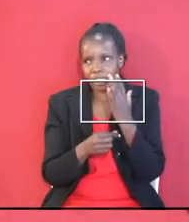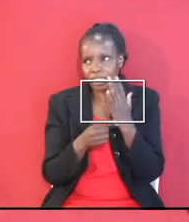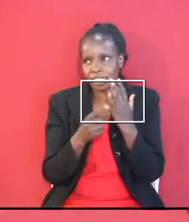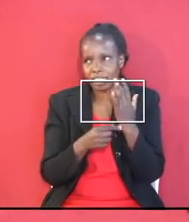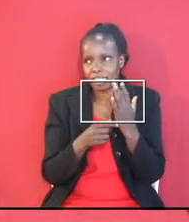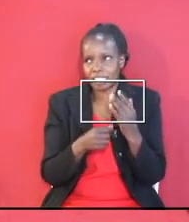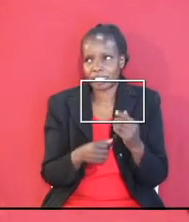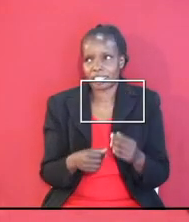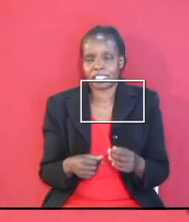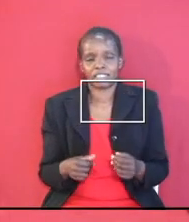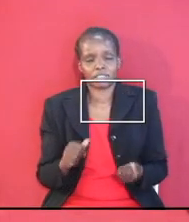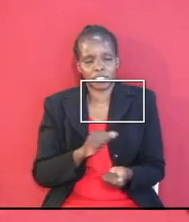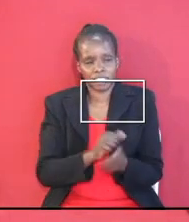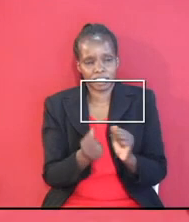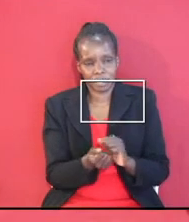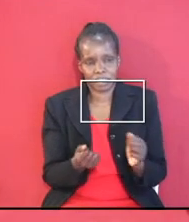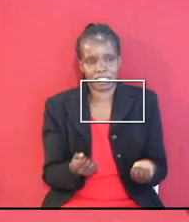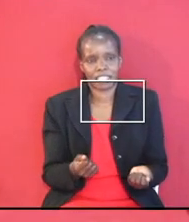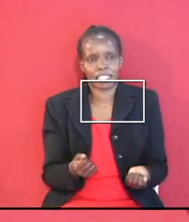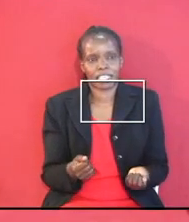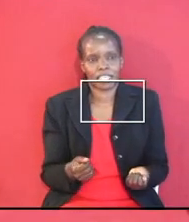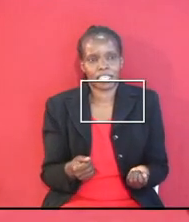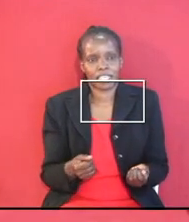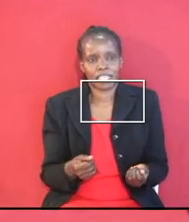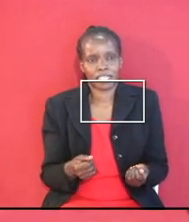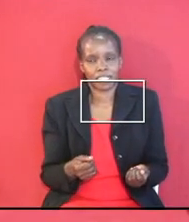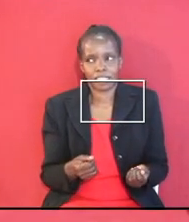twisted, kuachanganya tu, which one?